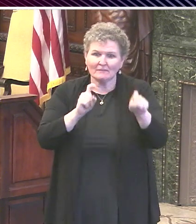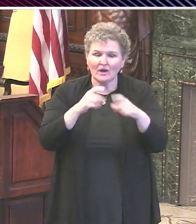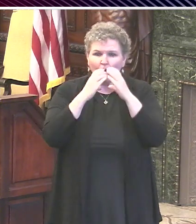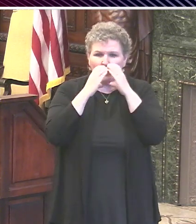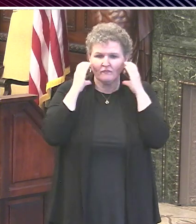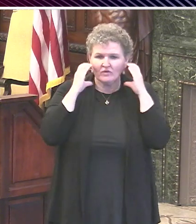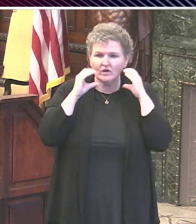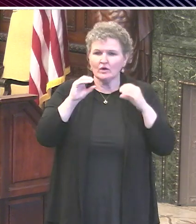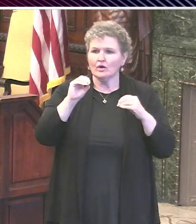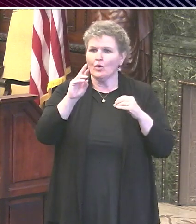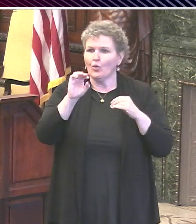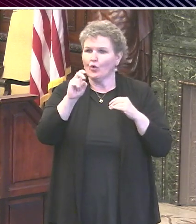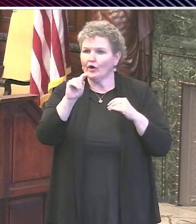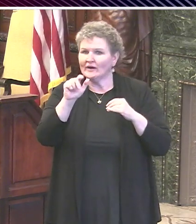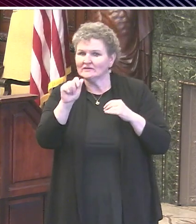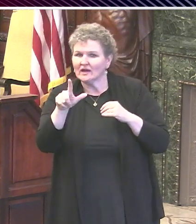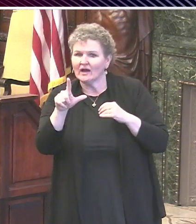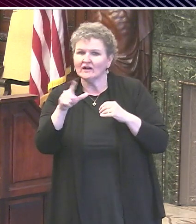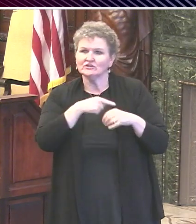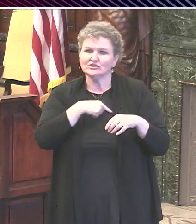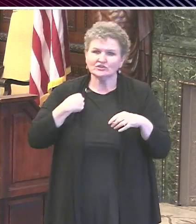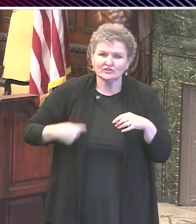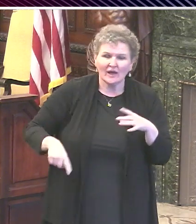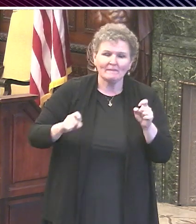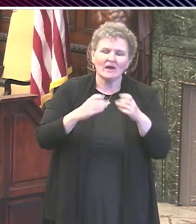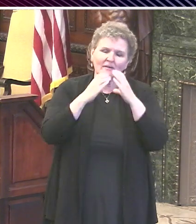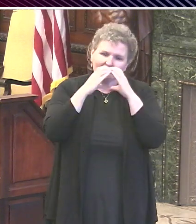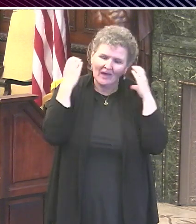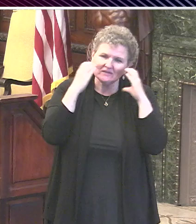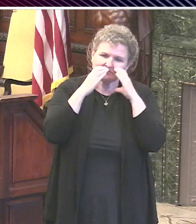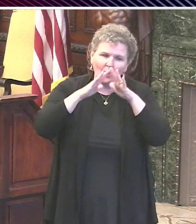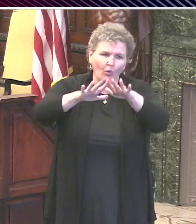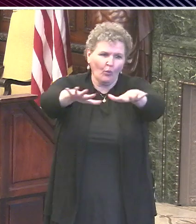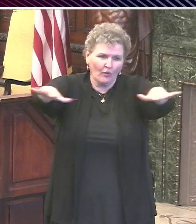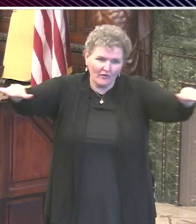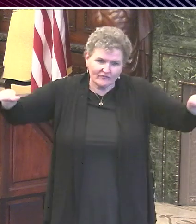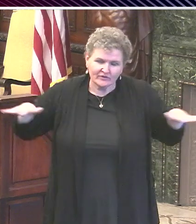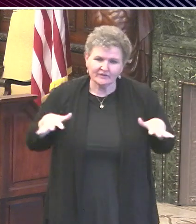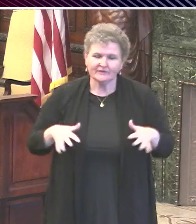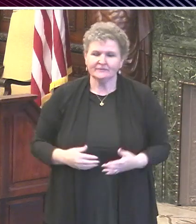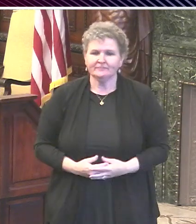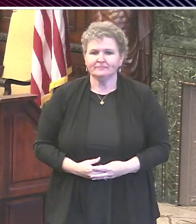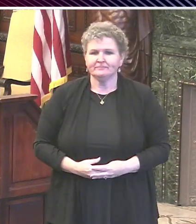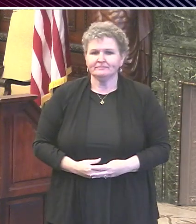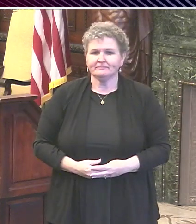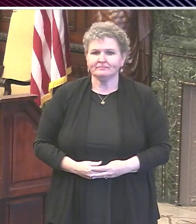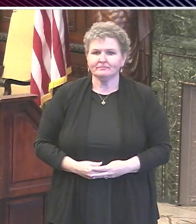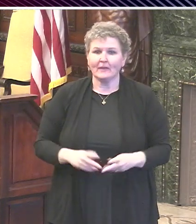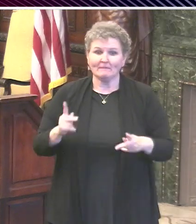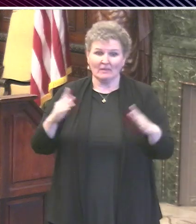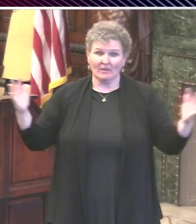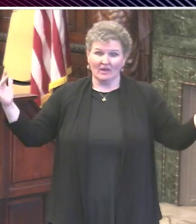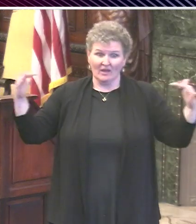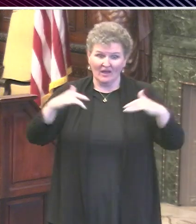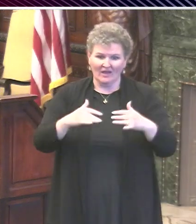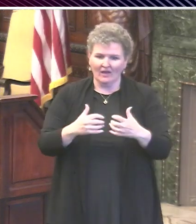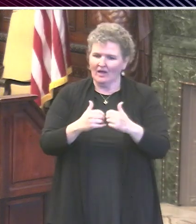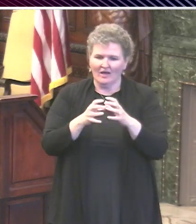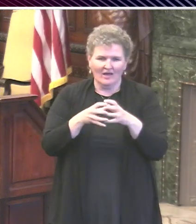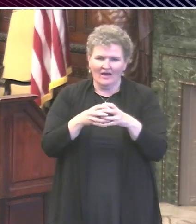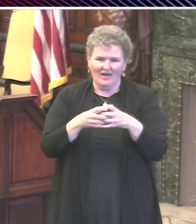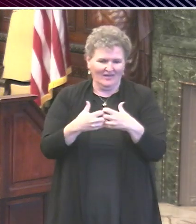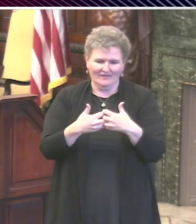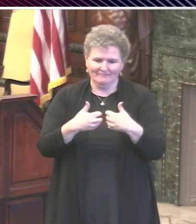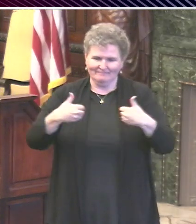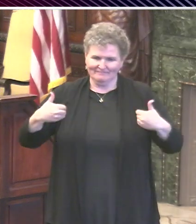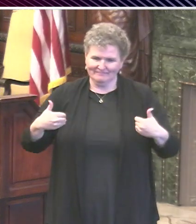masks. Distancing is important, likewise, as part of the recommendations, and reducing crowds. Just remind people as well that